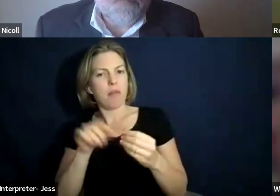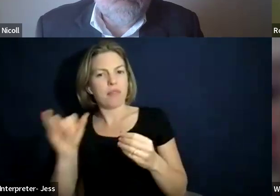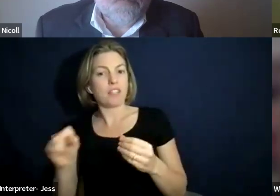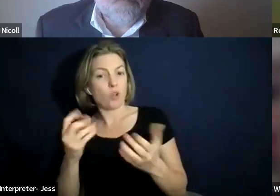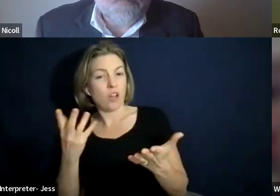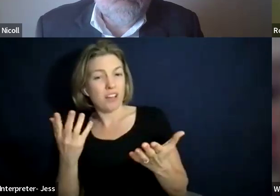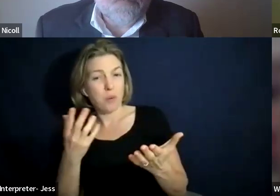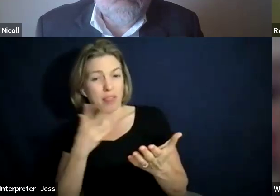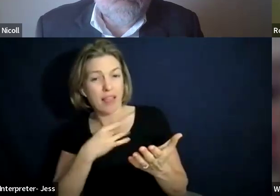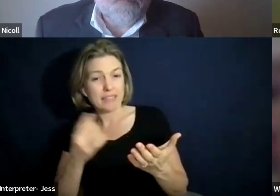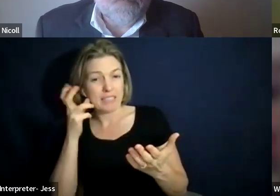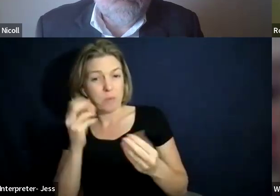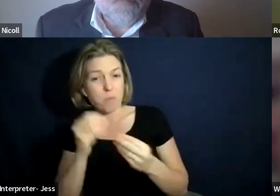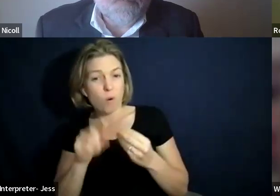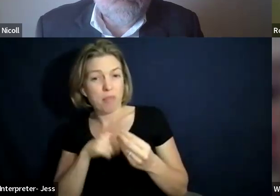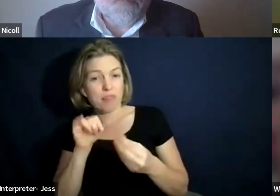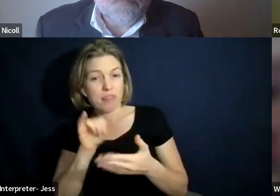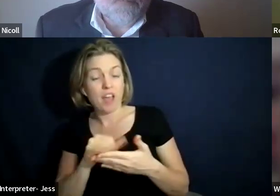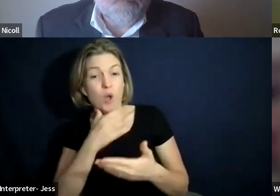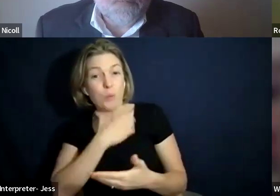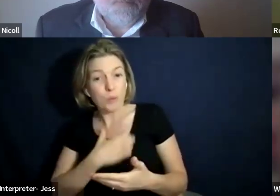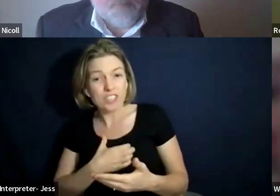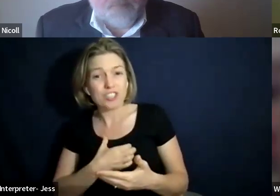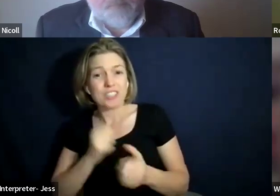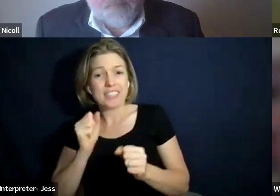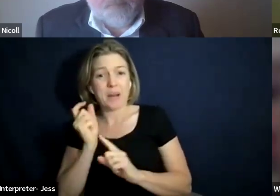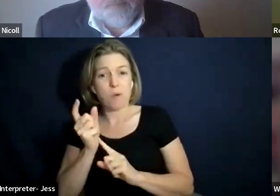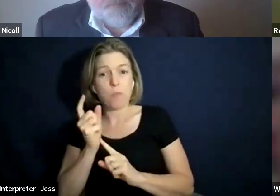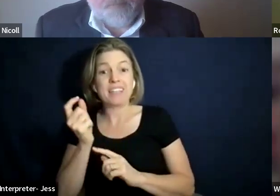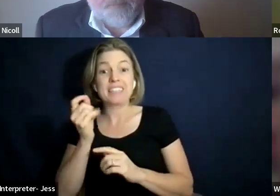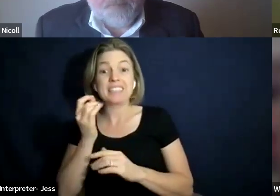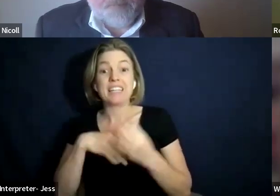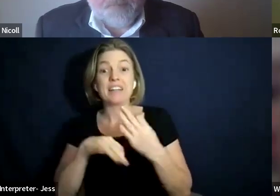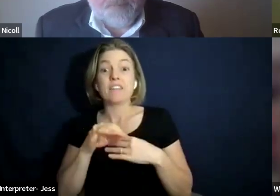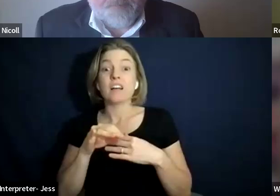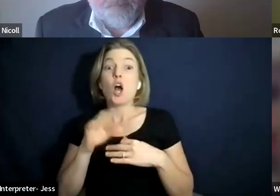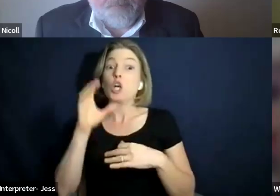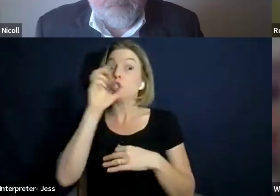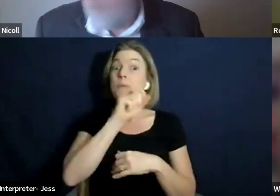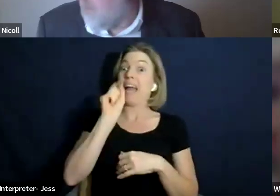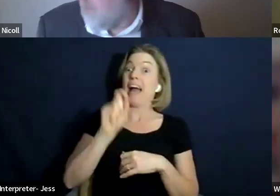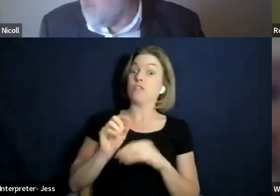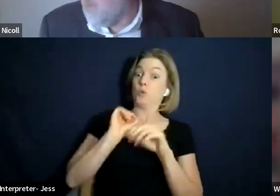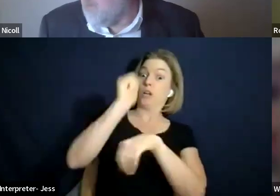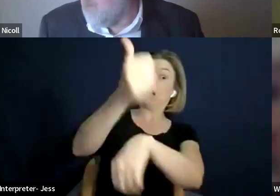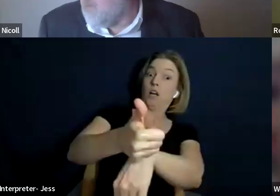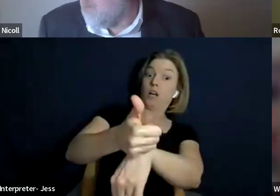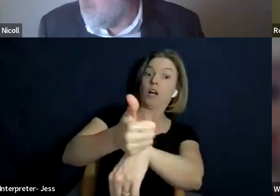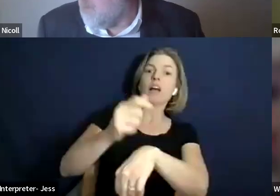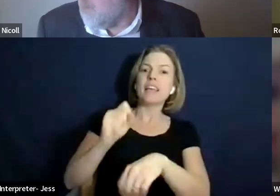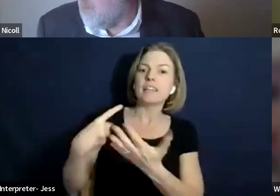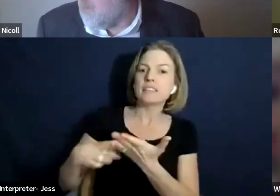bit more about that. And I wish there could be a moment where, instead of assuming it has to go here, there could have been some discussion